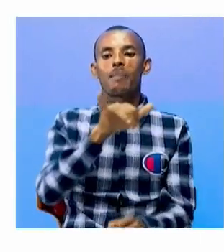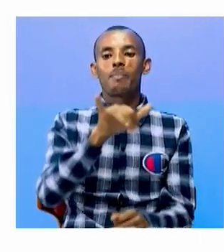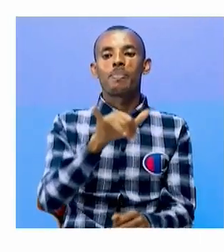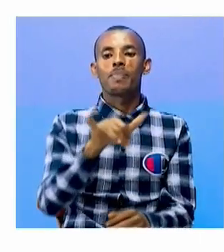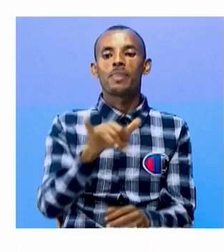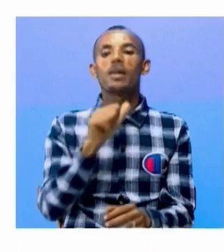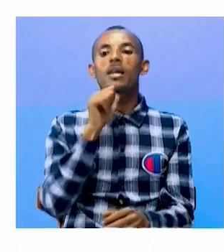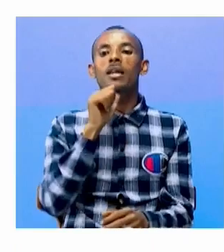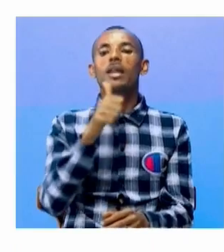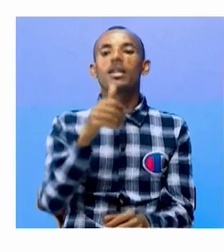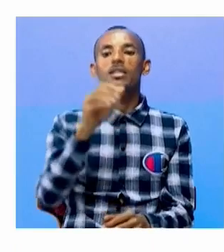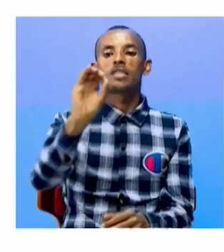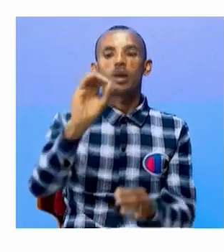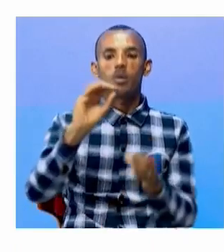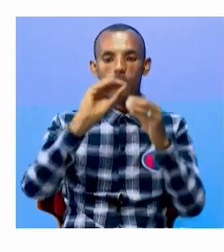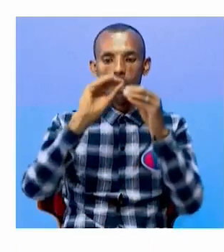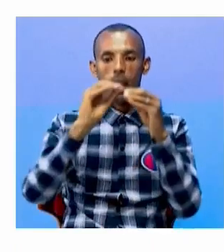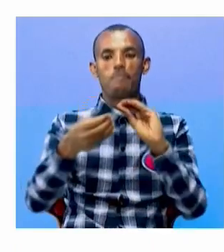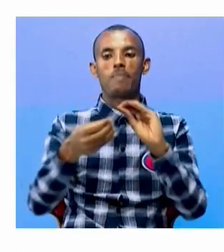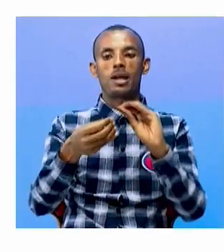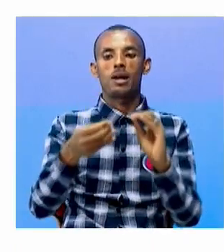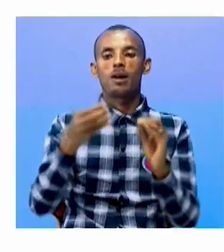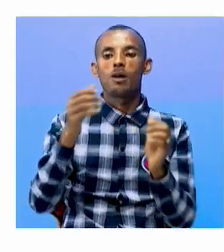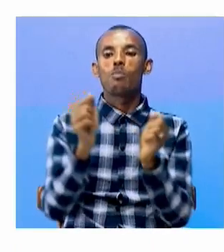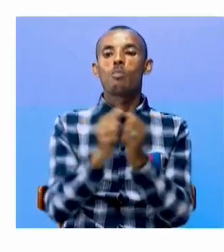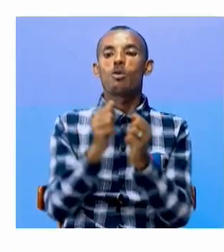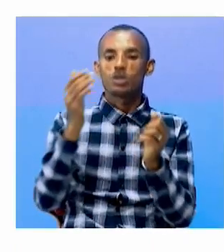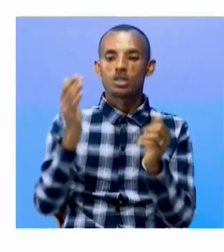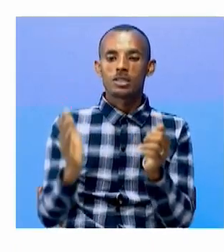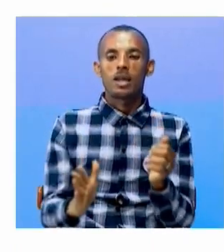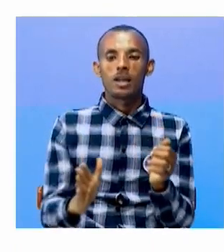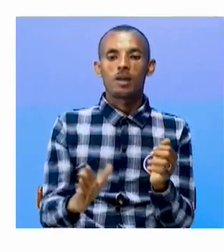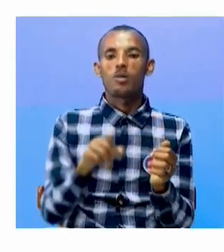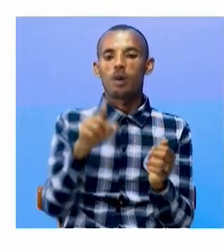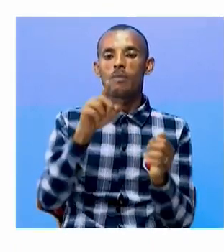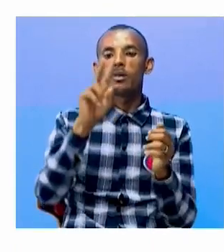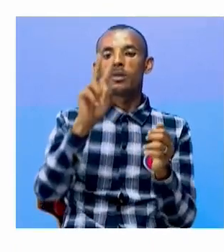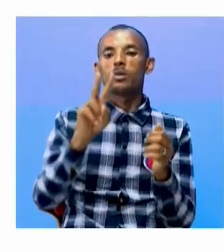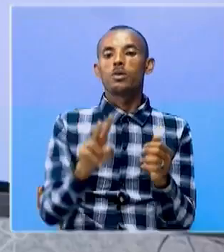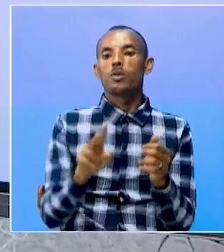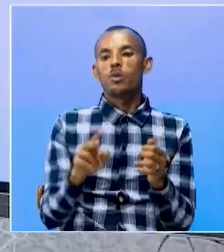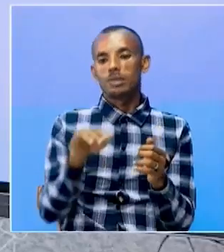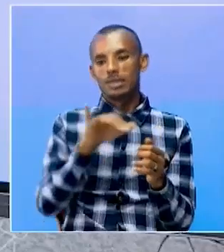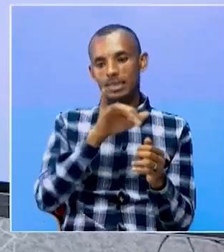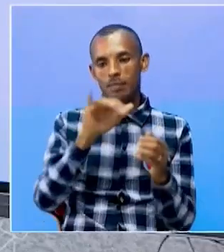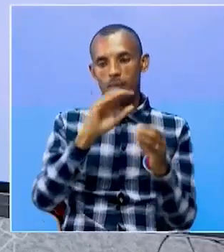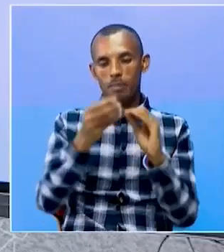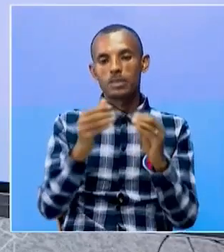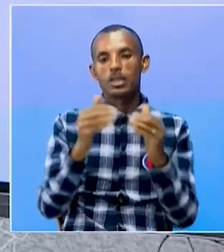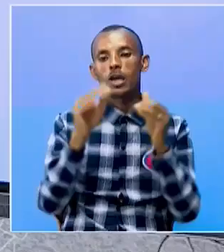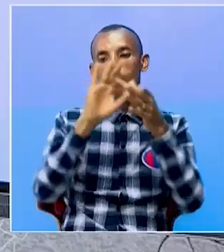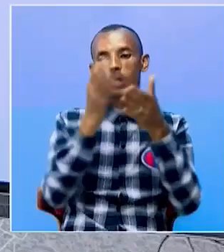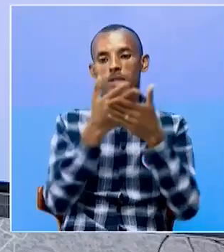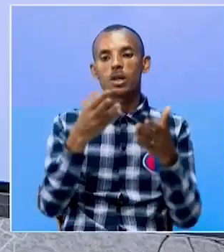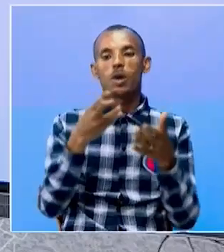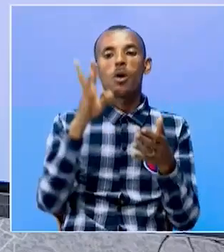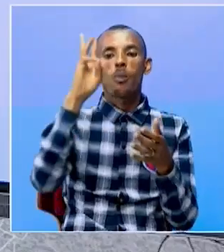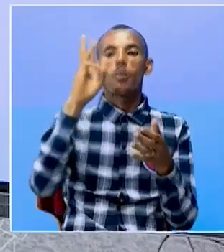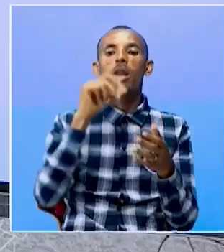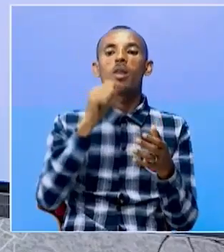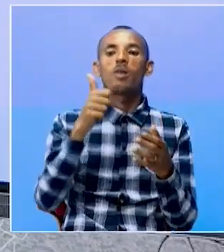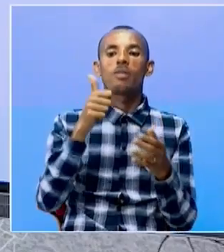number, both sides, you will have 2 on this side, 2 on the other side, the equation will not be